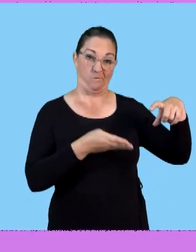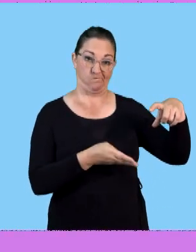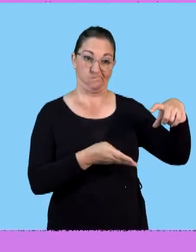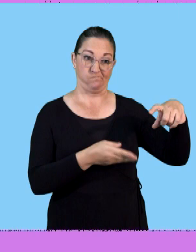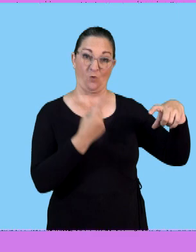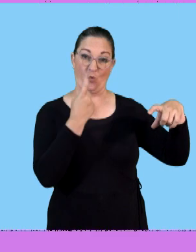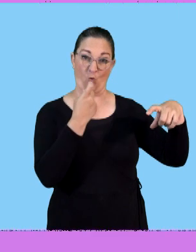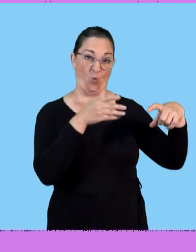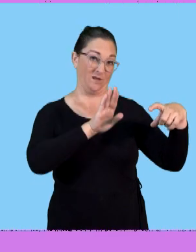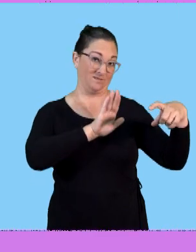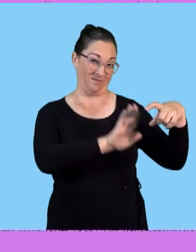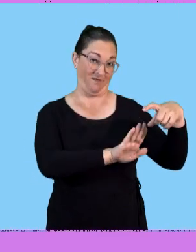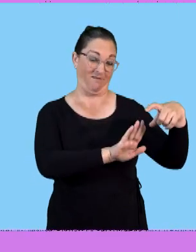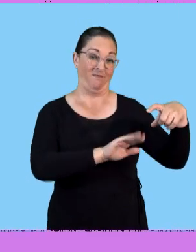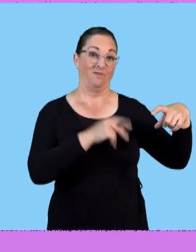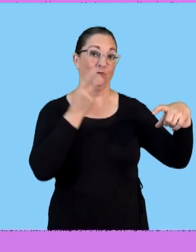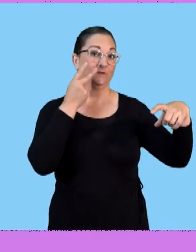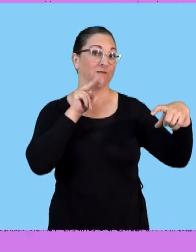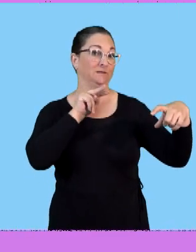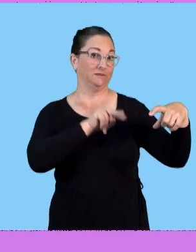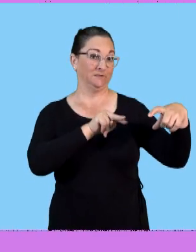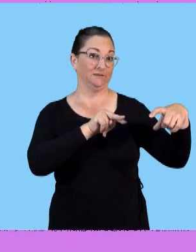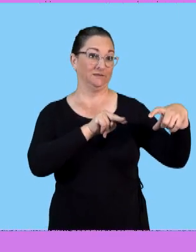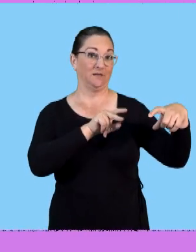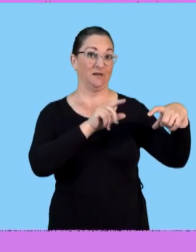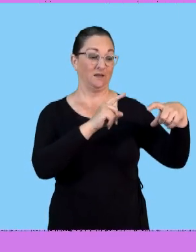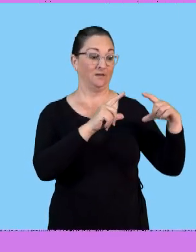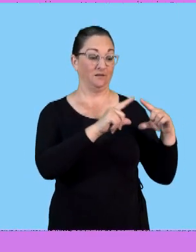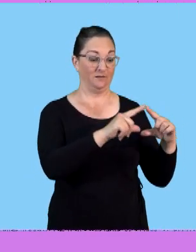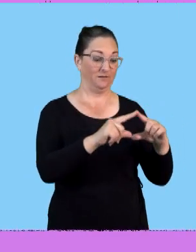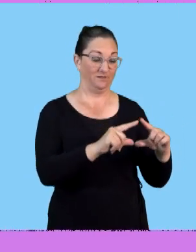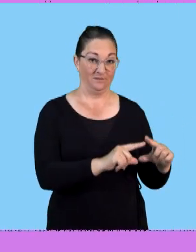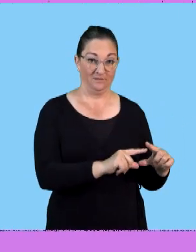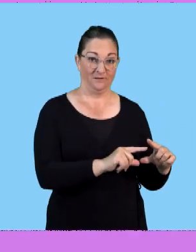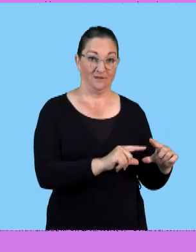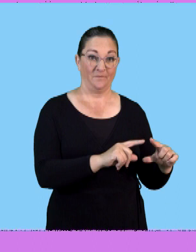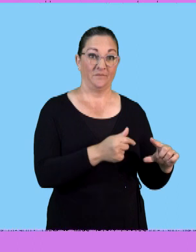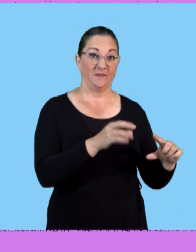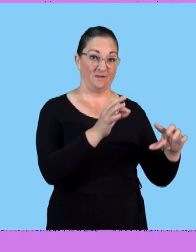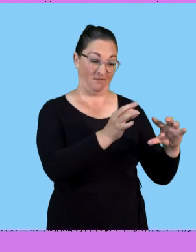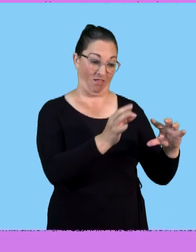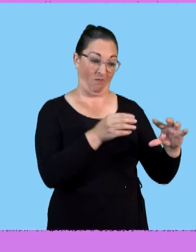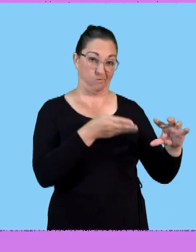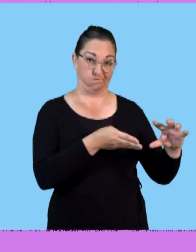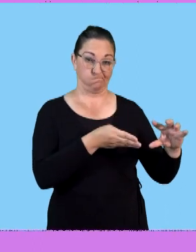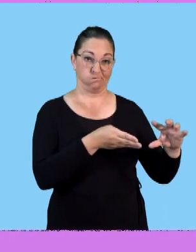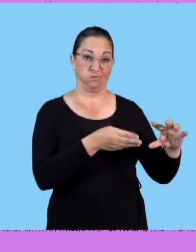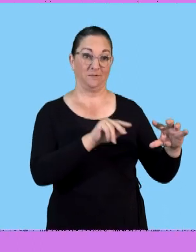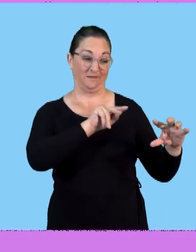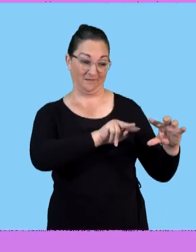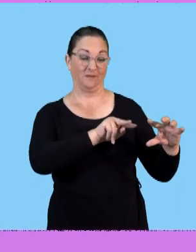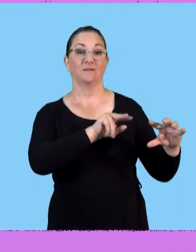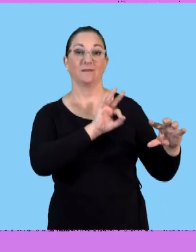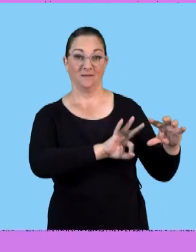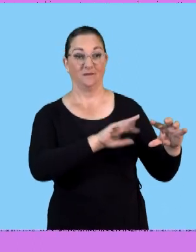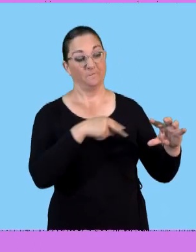we can see the one side, right? As we've indicated, that he sews 3 triangles onto one side or each side. So meaning